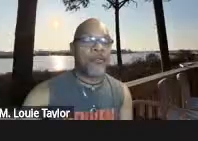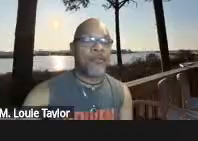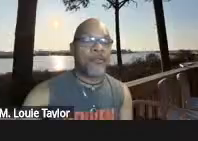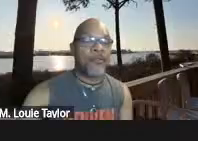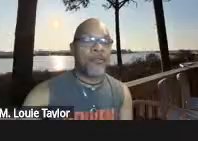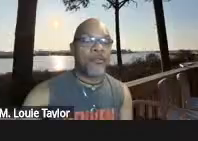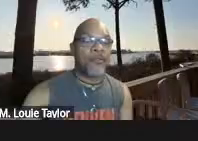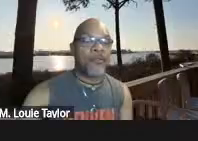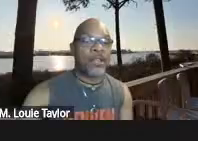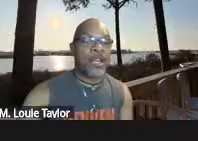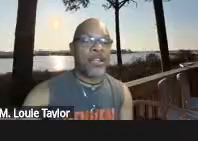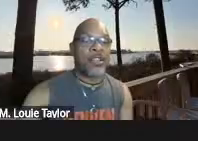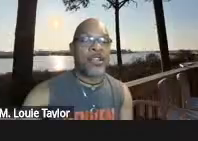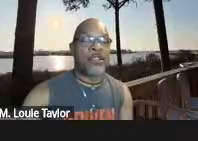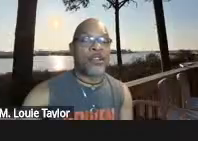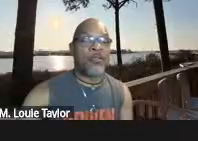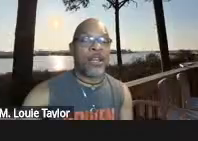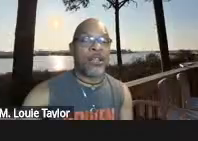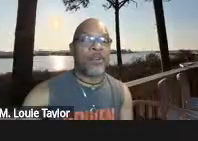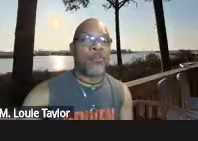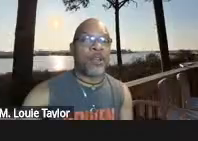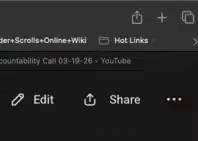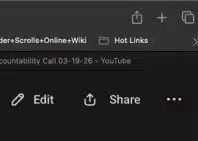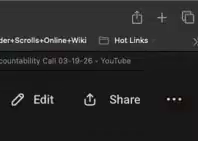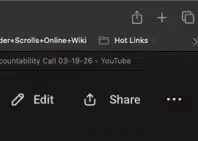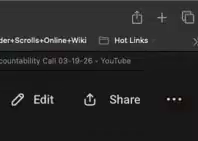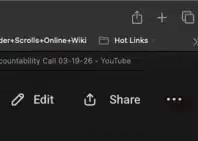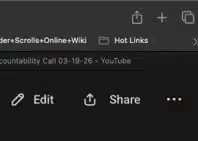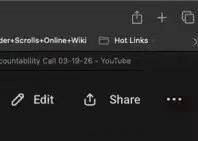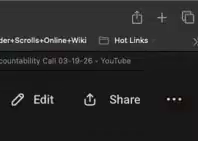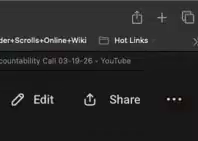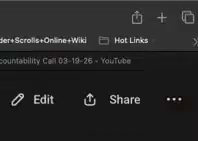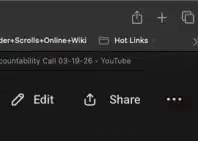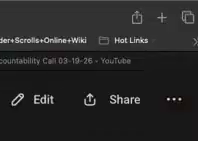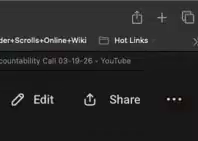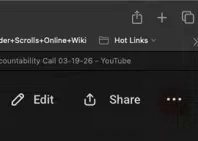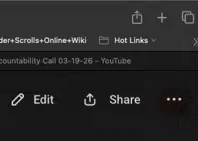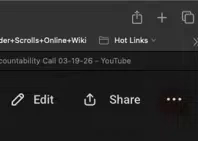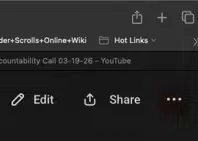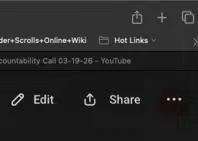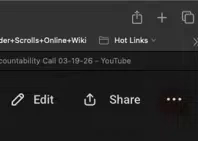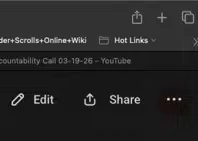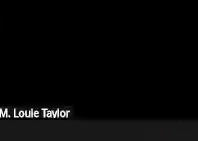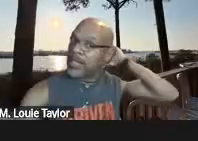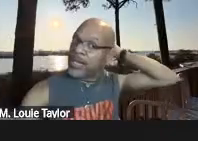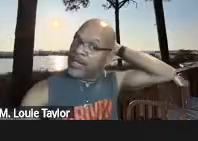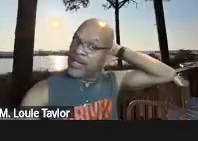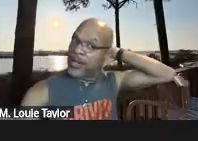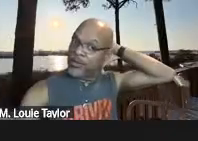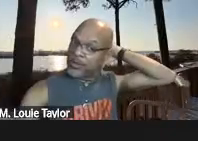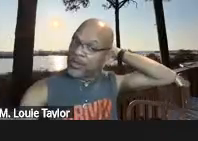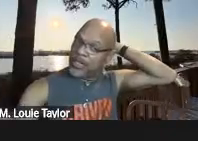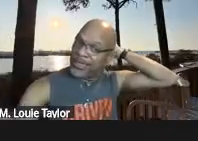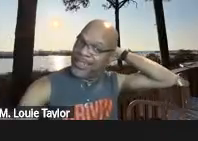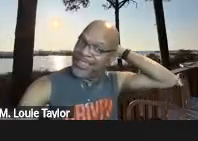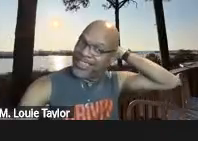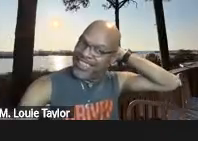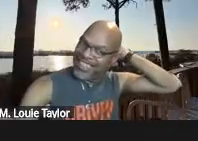Yeah. Yeah, it doesn't Yeah, I know automatically how to pop do it up. that way, but I thought like there was a way to. I wish it Yeah, did. It okay.